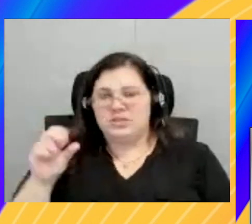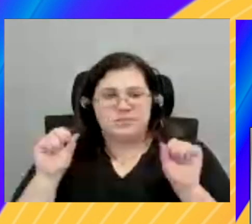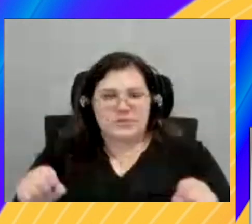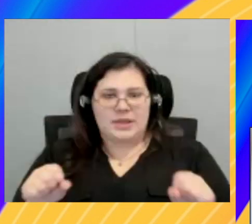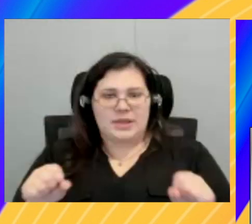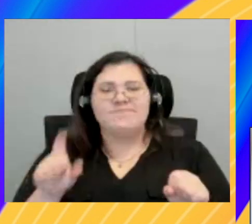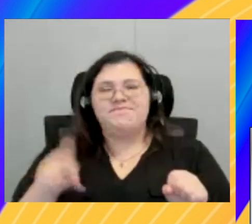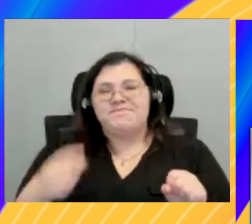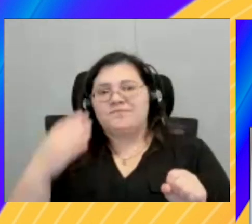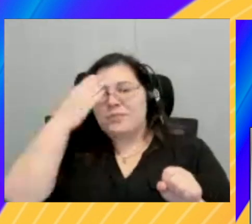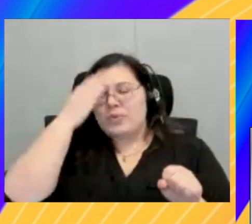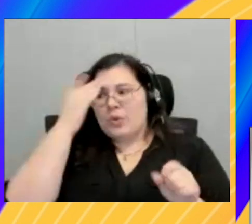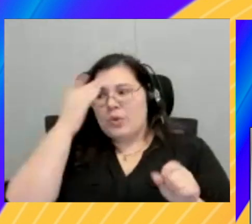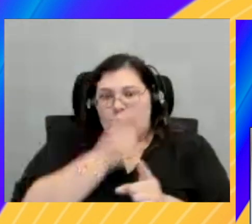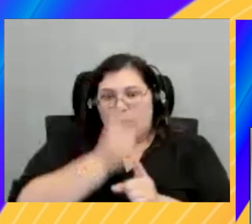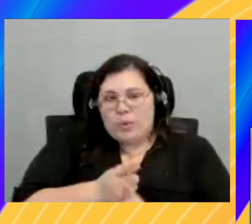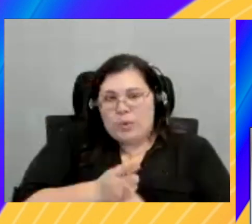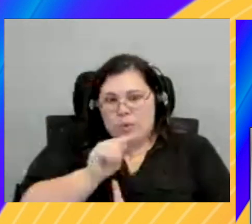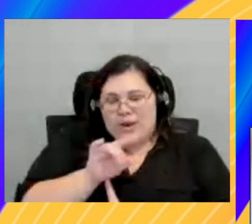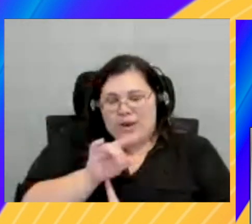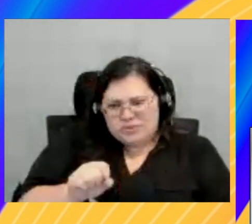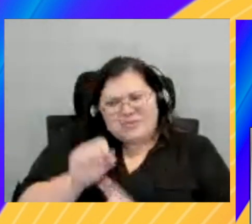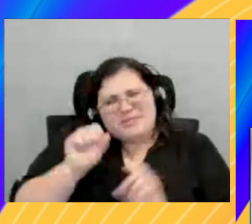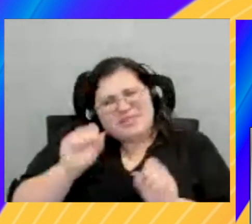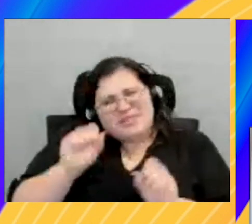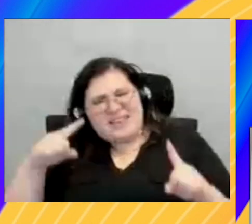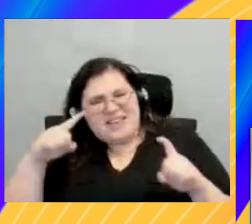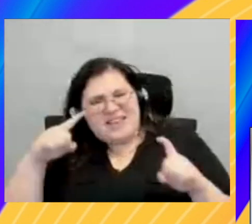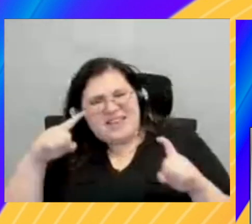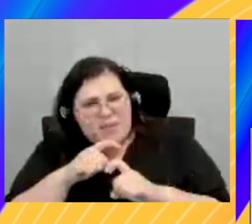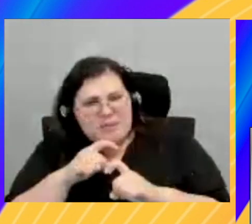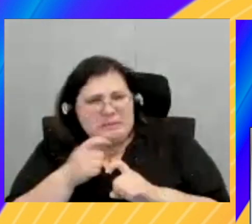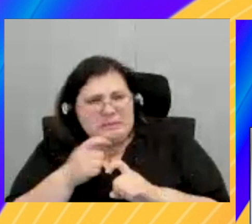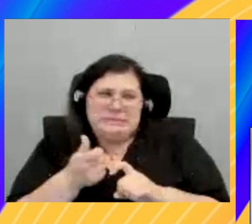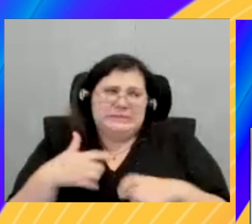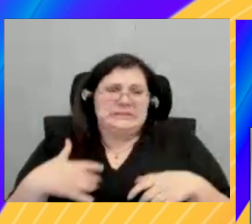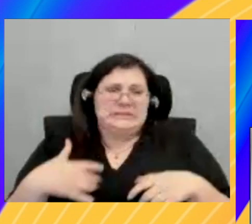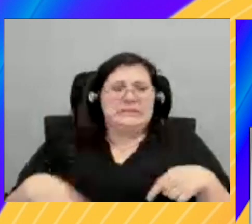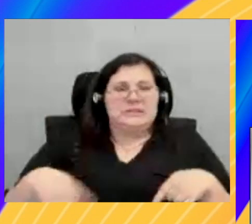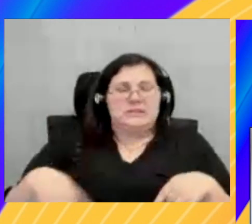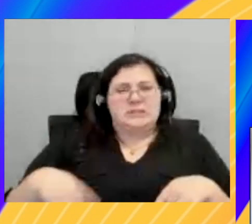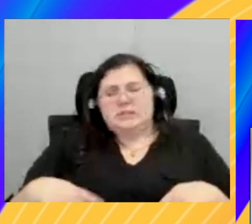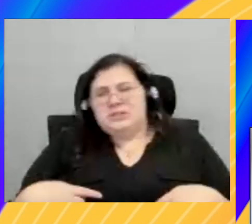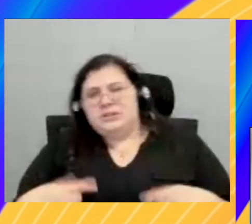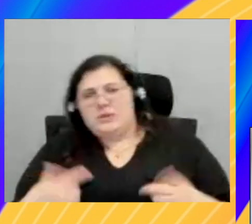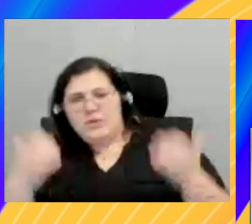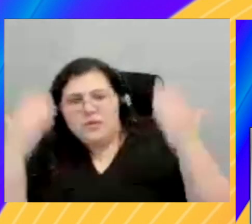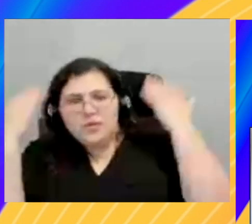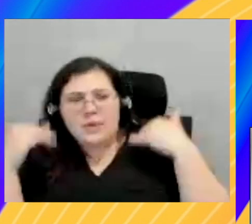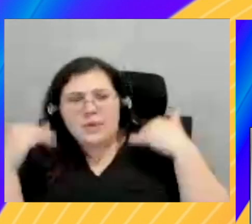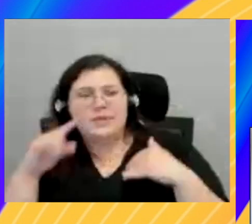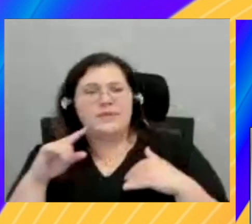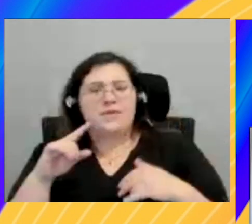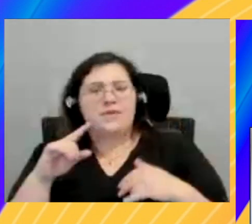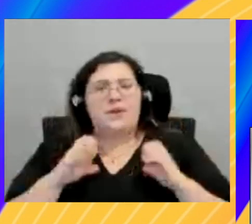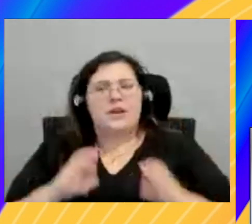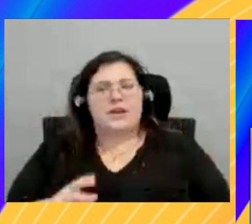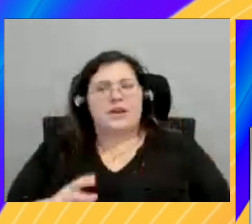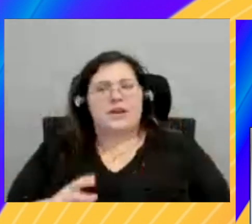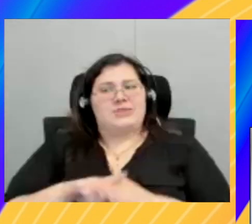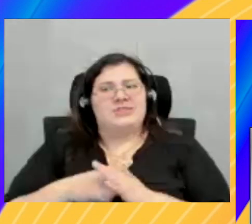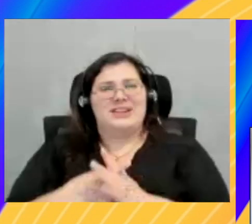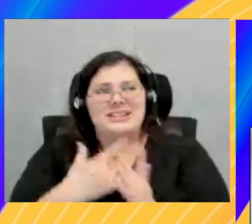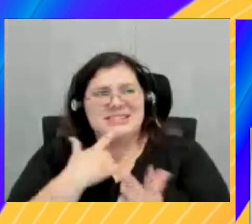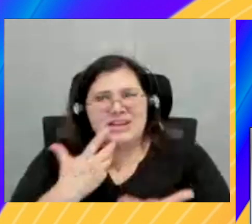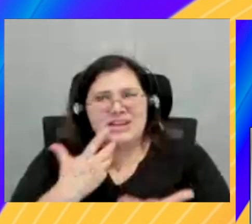use, and it can be complicated. And it can be a little daunting, quite honestly, for customers to wade into the CloudWatch world and say, hey, what should I use? When should I use